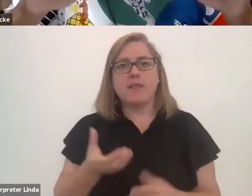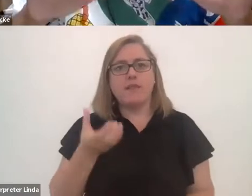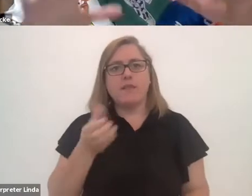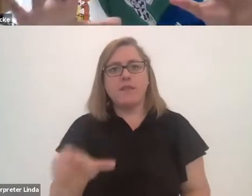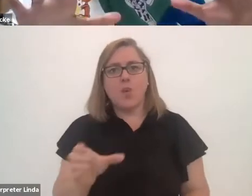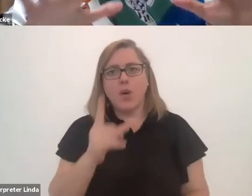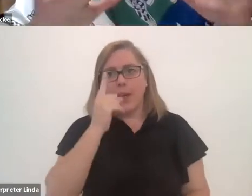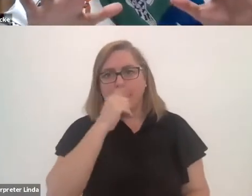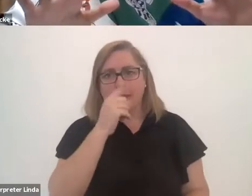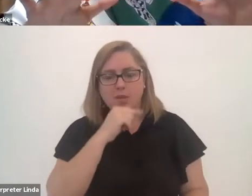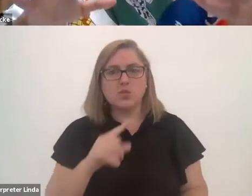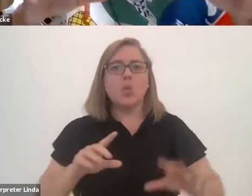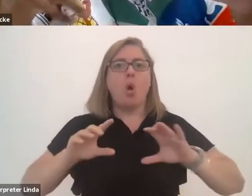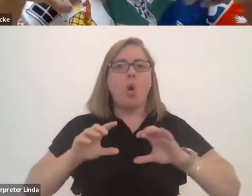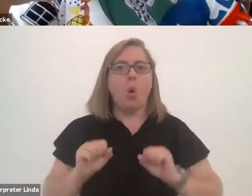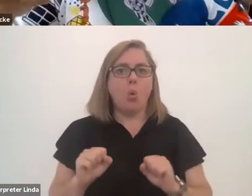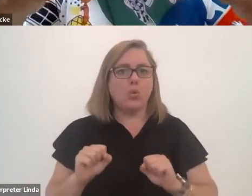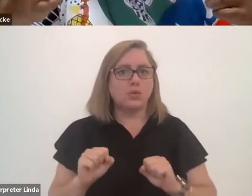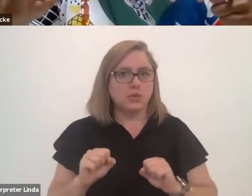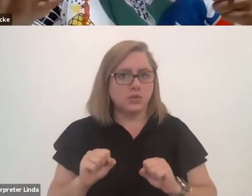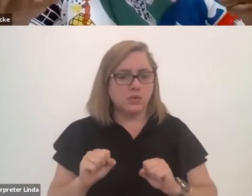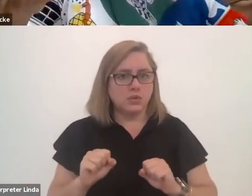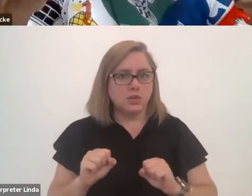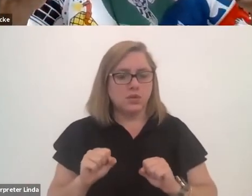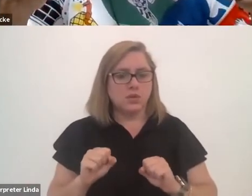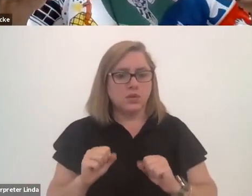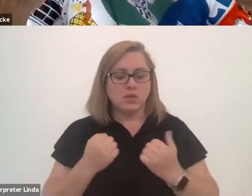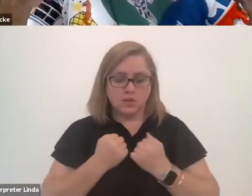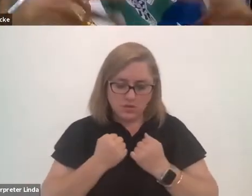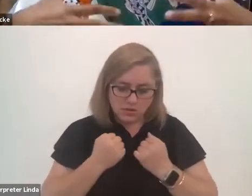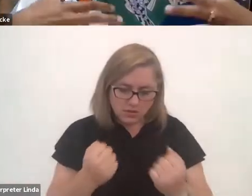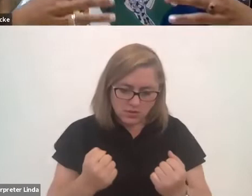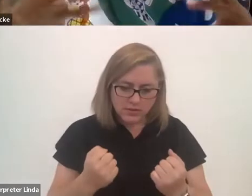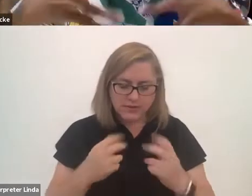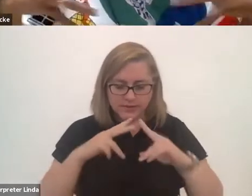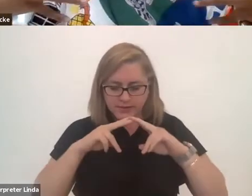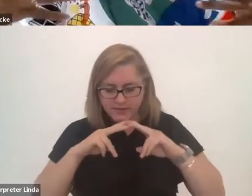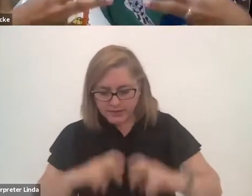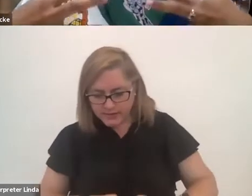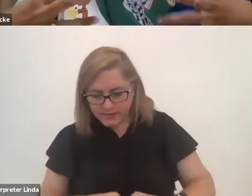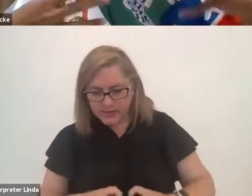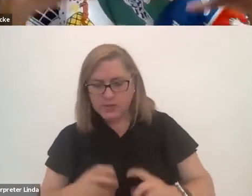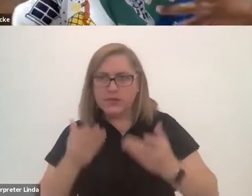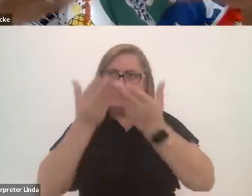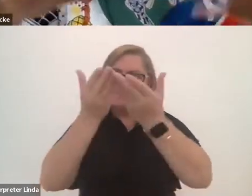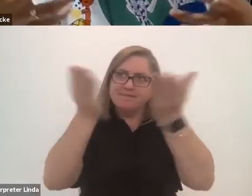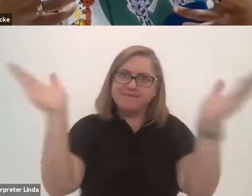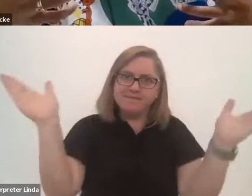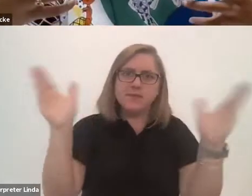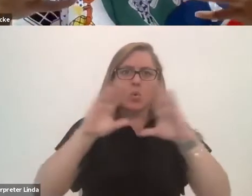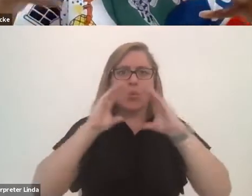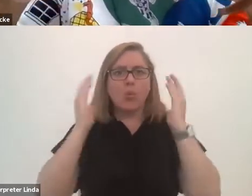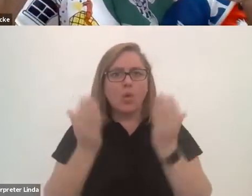of pause, hit the pause, and really take stock of not only themselves, but the broader community, and having to